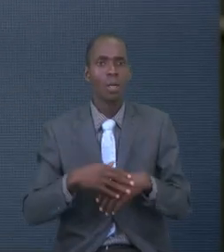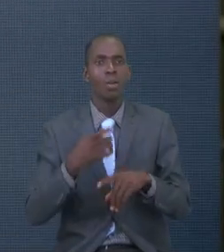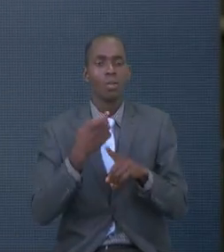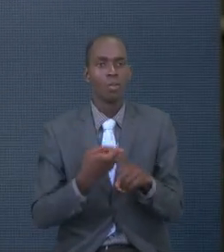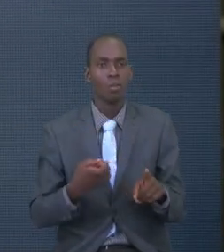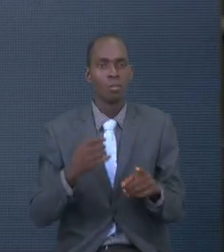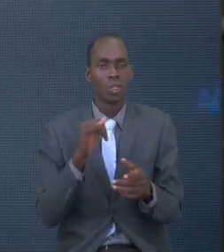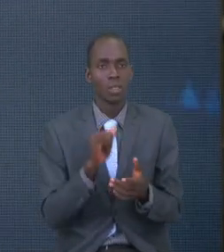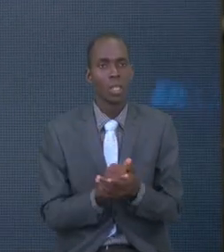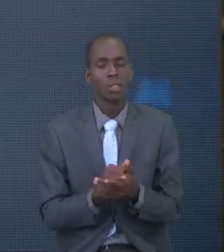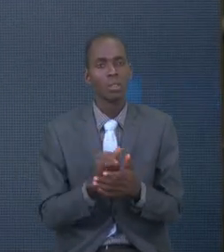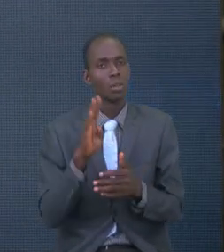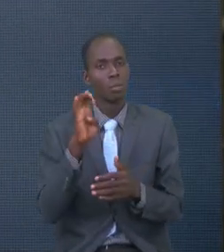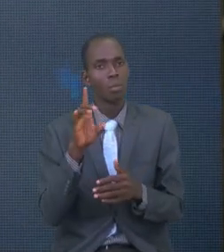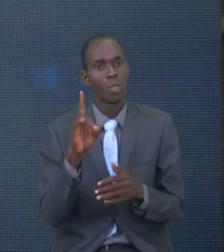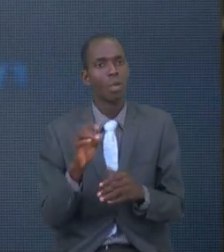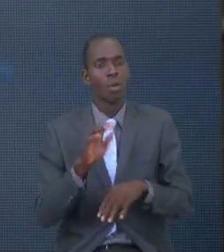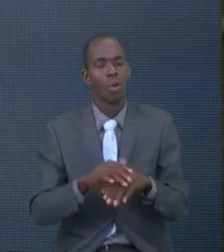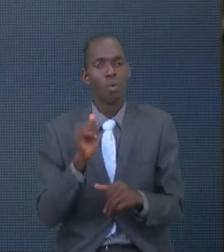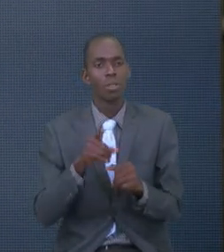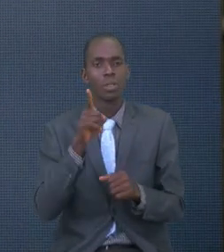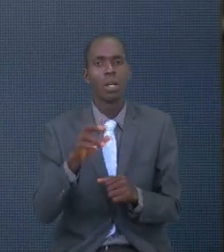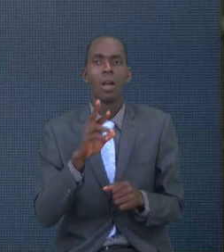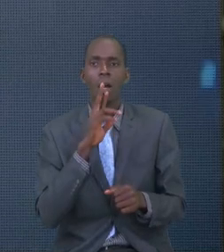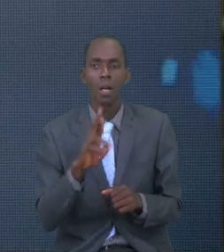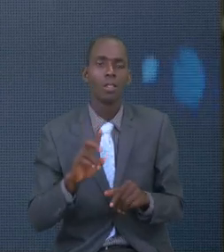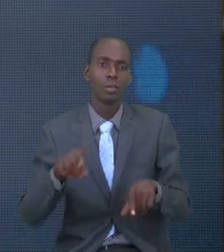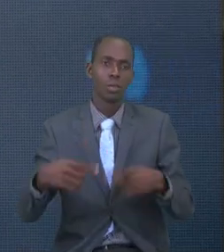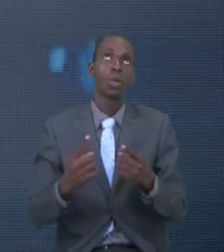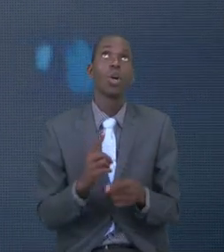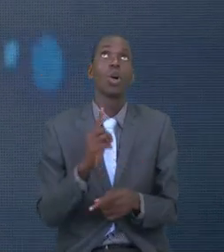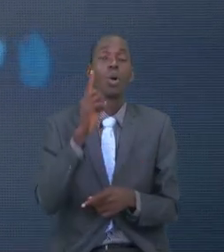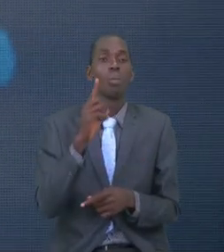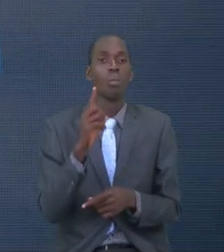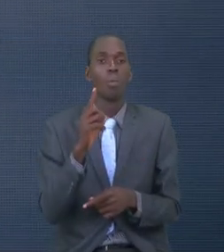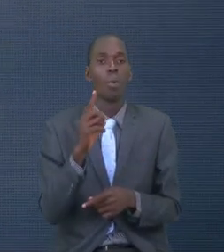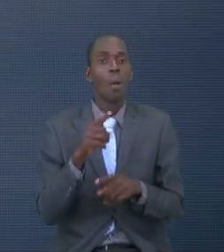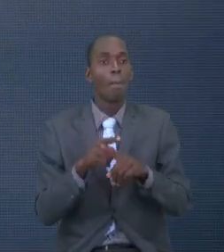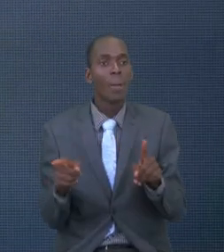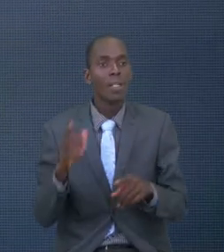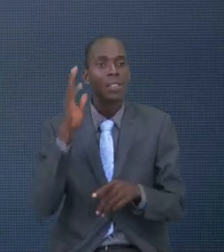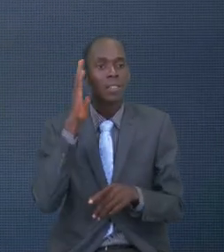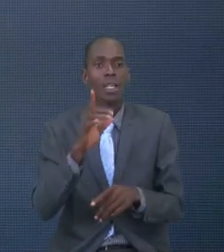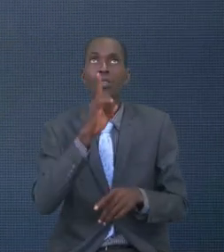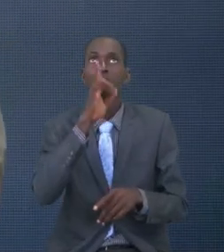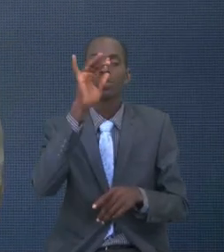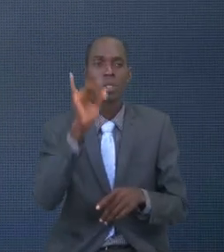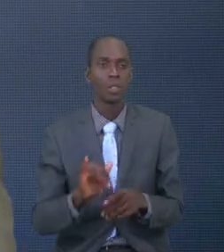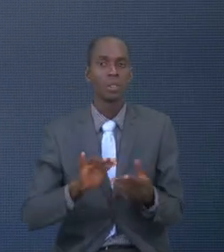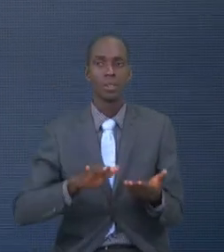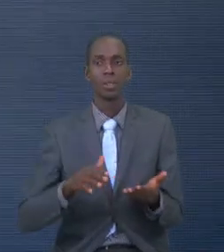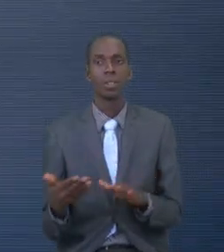that bed on which thou art gone up, but shall surely